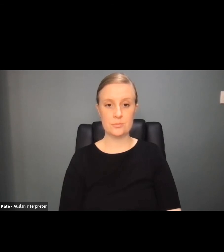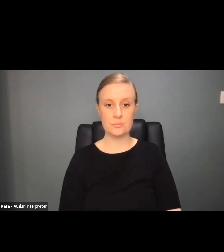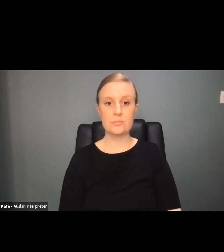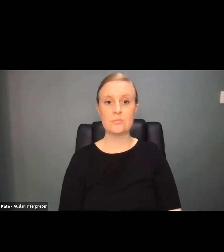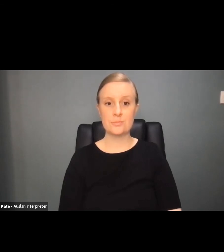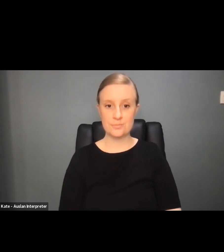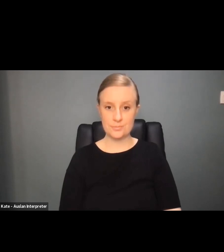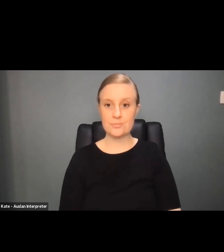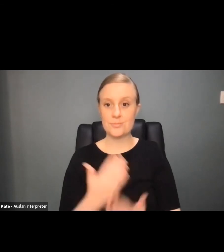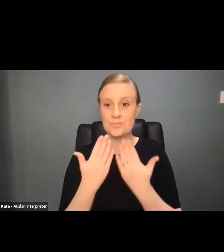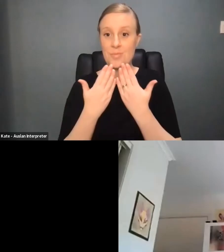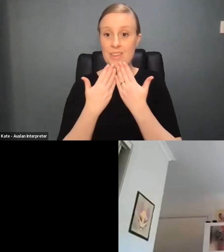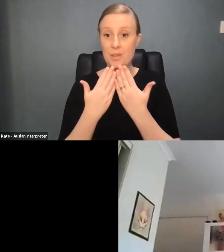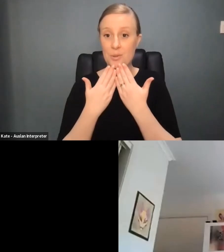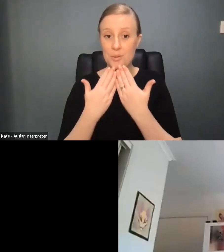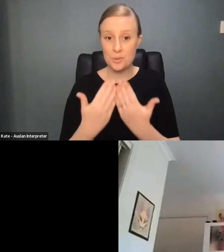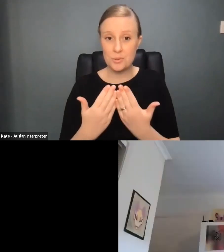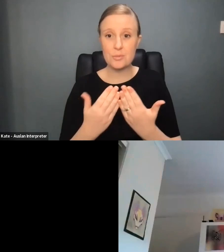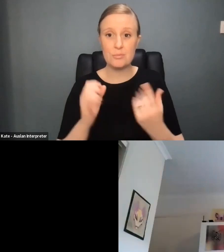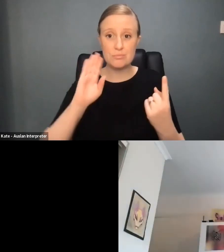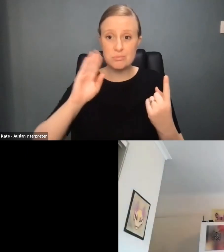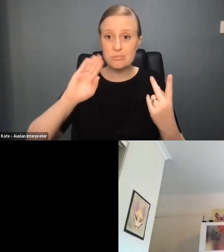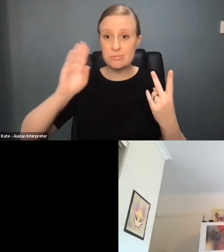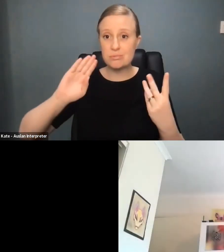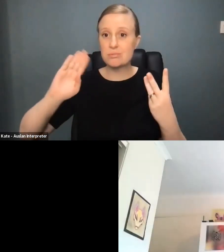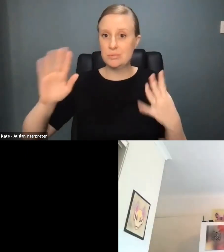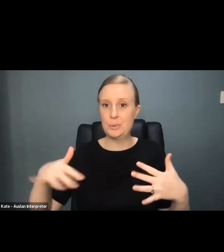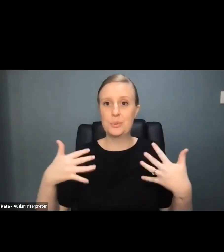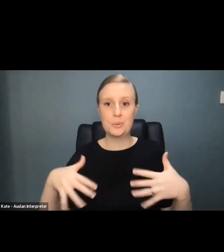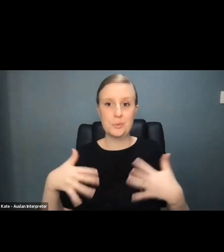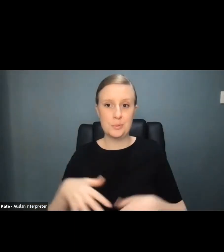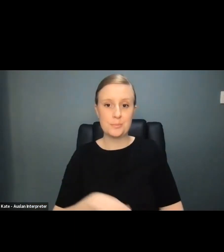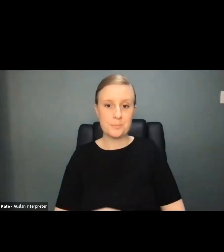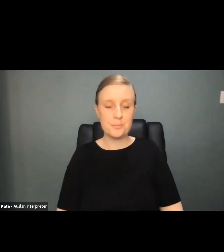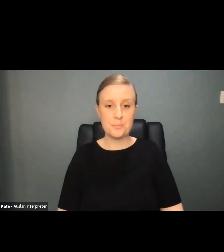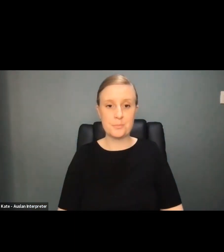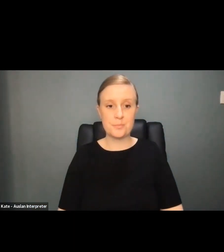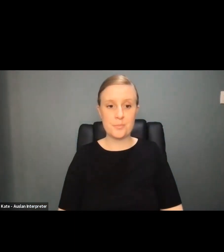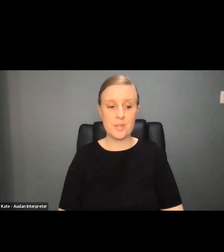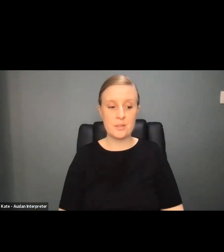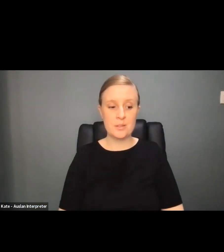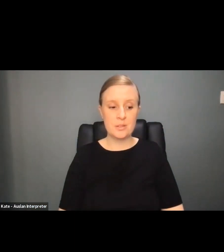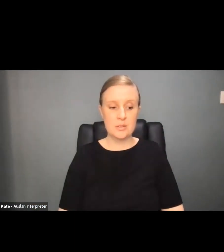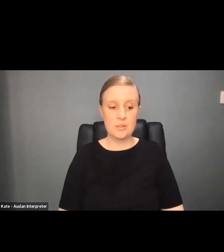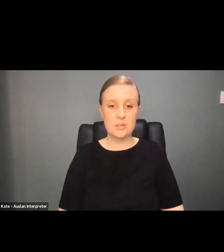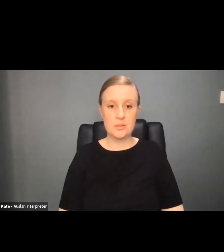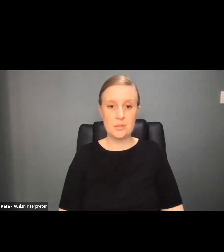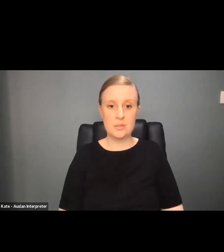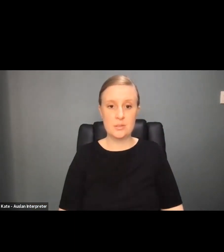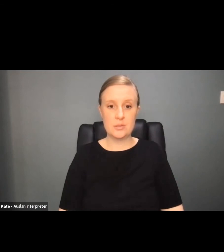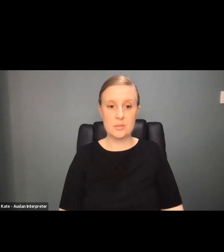Thanks very much for all of those fascinating poster presentations. I think